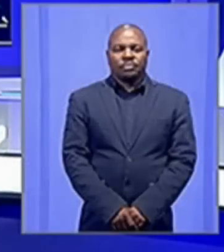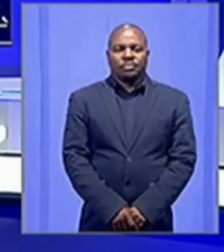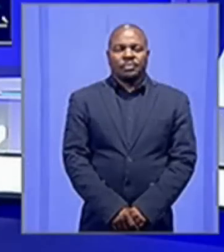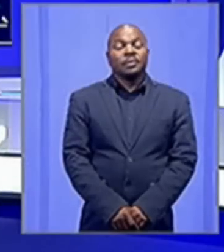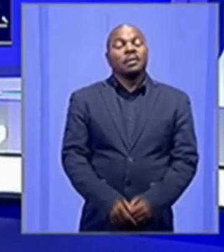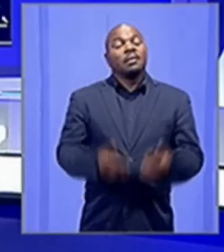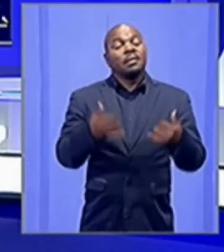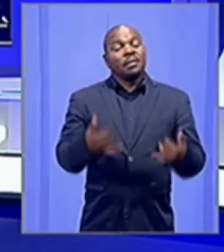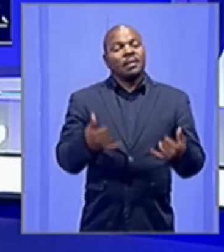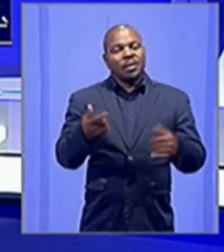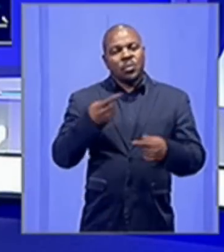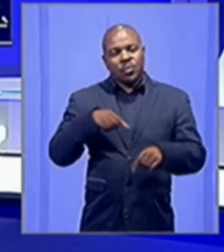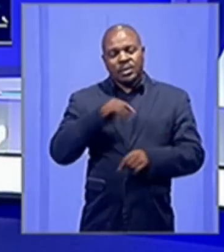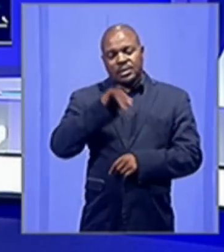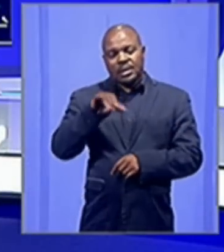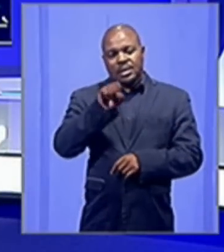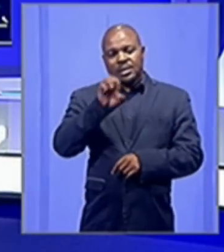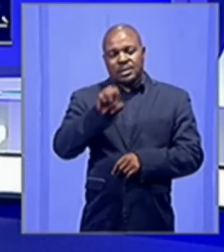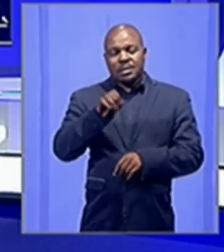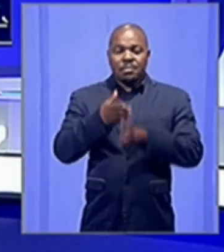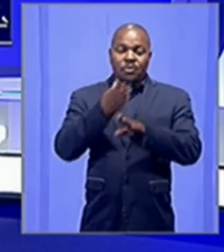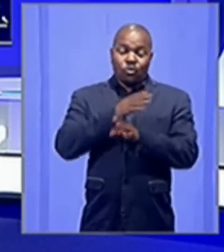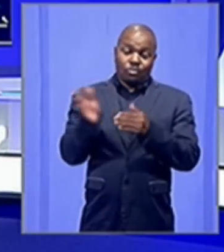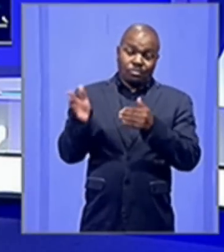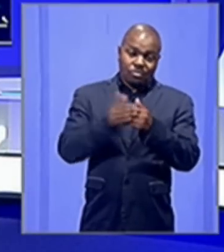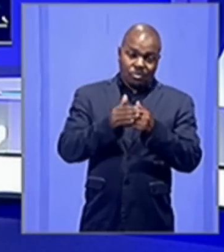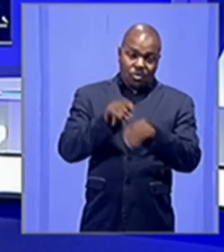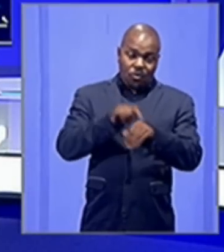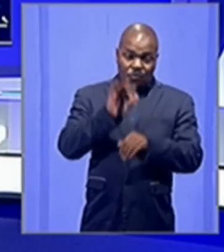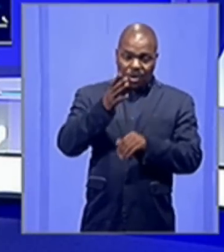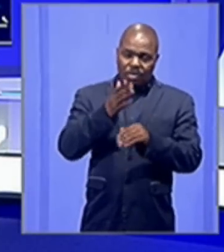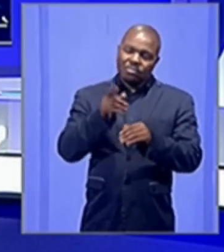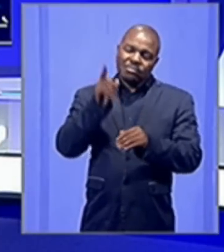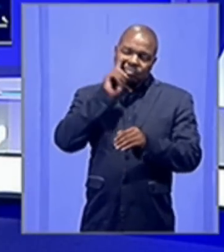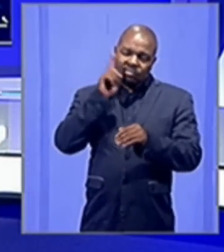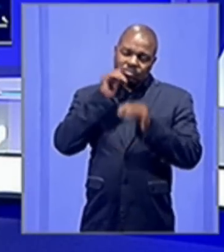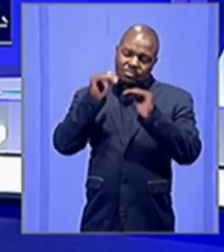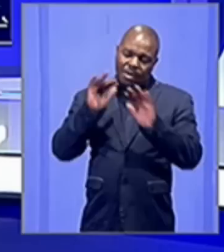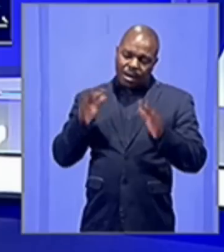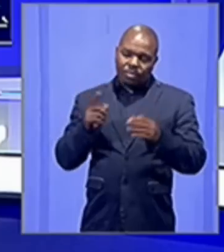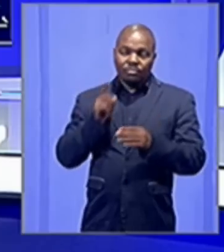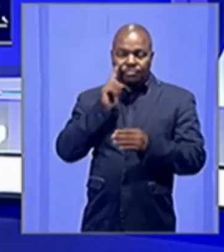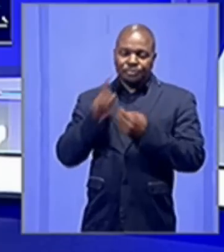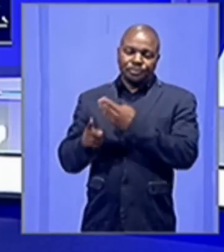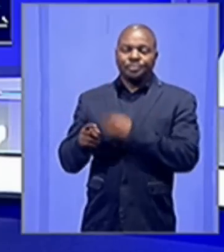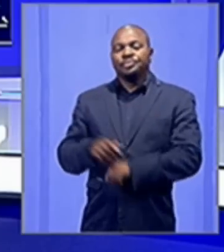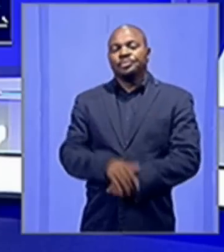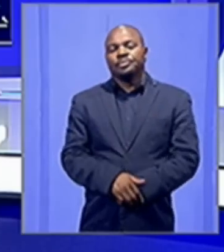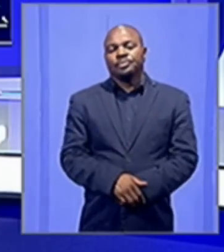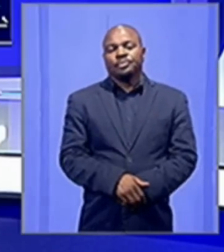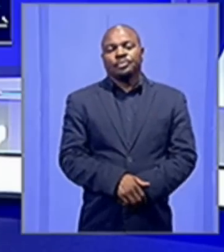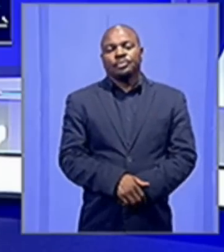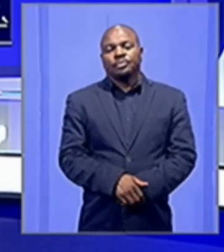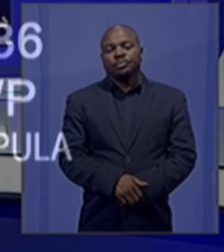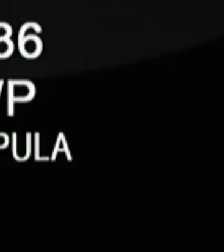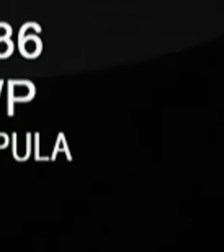Bjale a re boneng ka boripana gore mebaraka e be e eme bjang ge JSE e tswelela pejana ka iri ya bohlano.